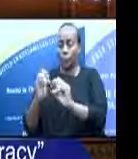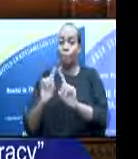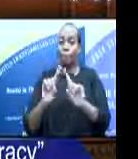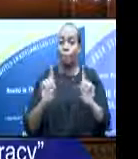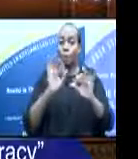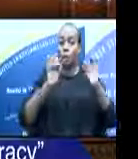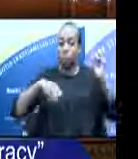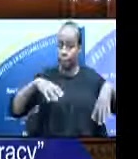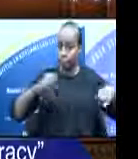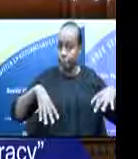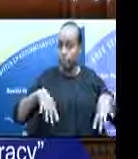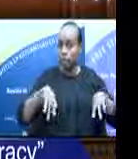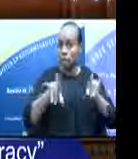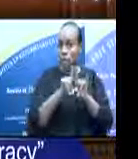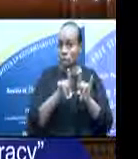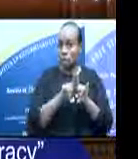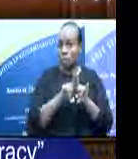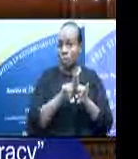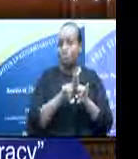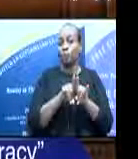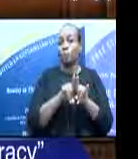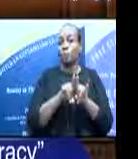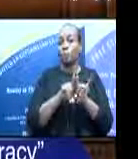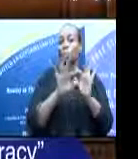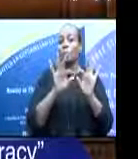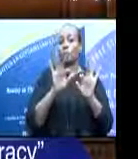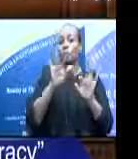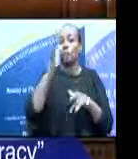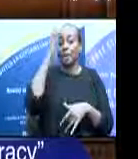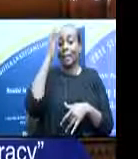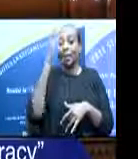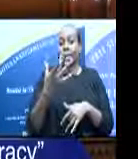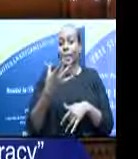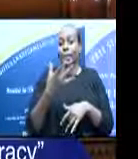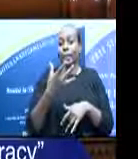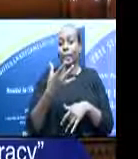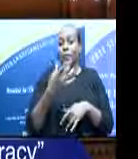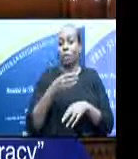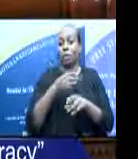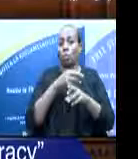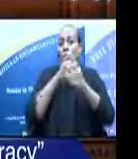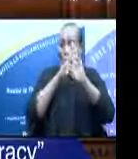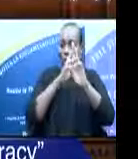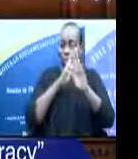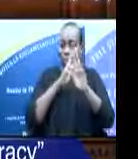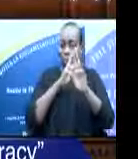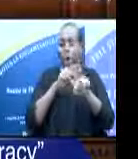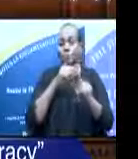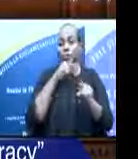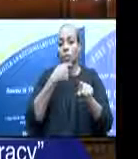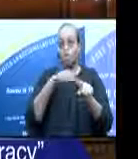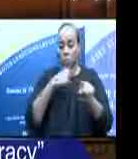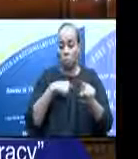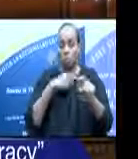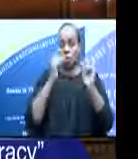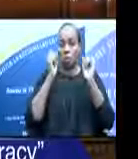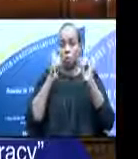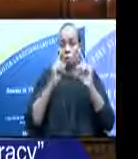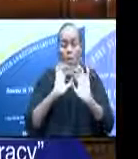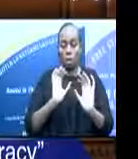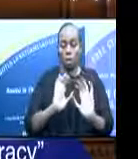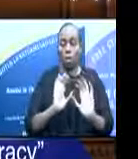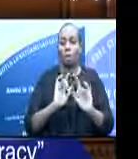and incarceration is the threat for those who disobey. So for Marx, it's not surprise then